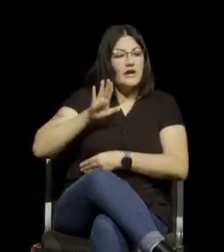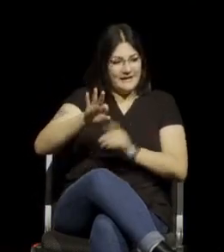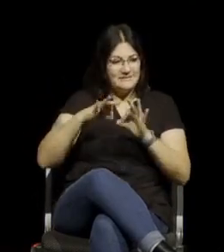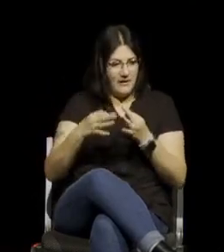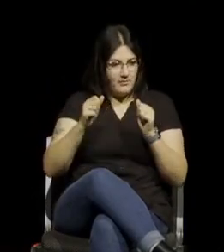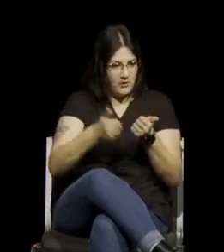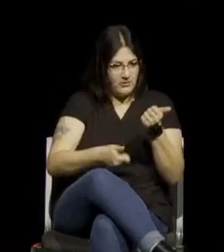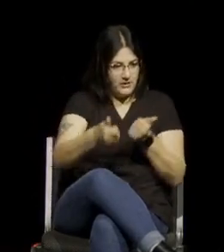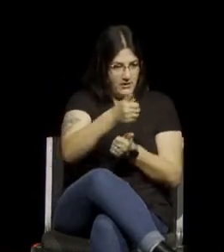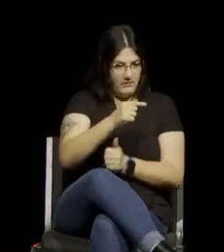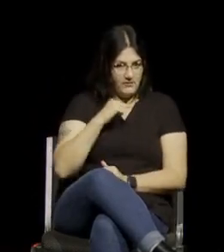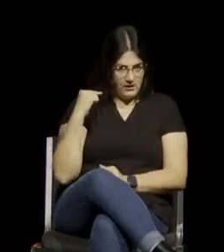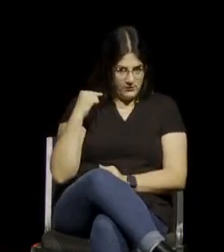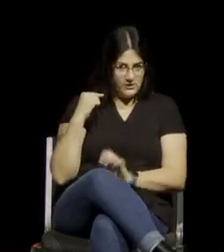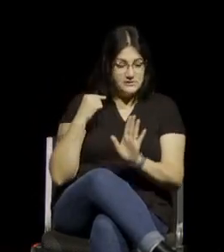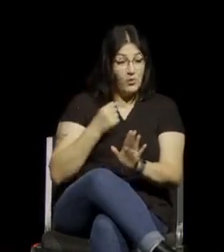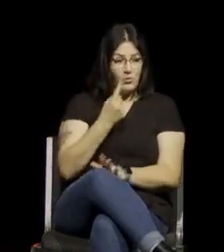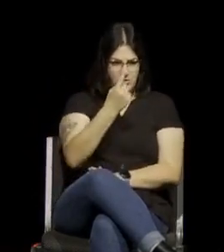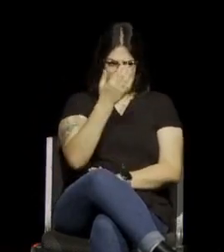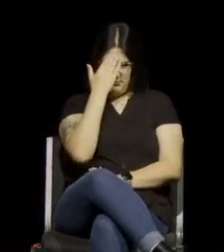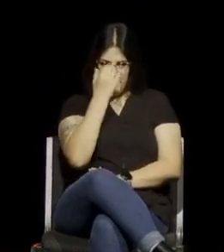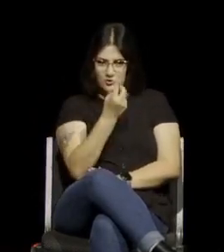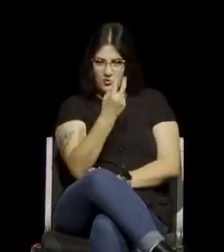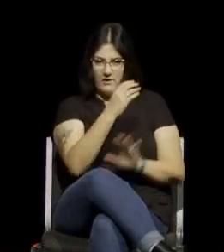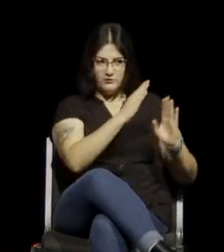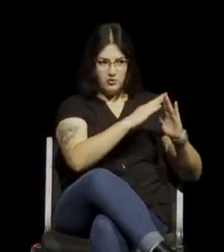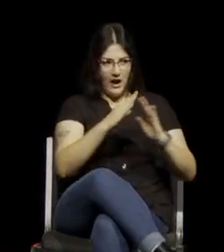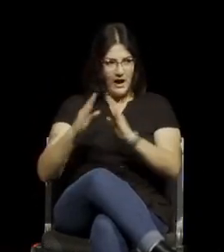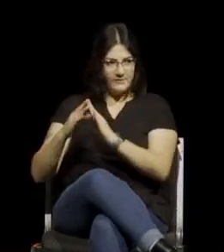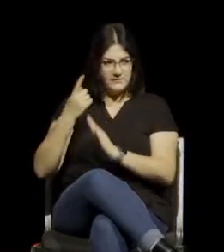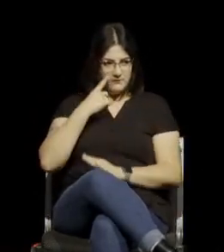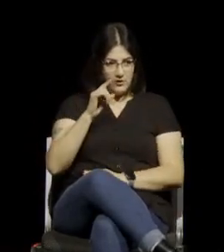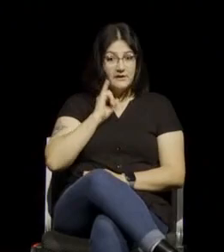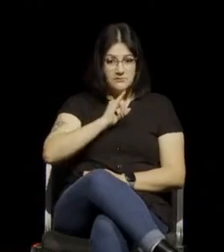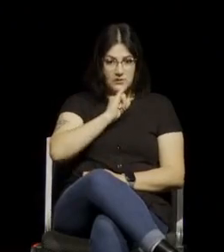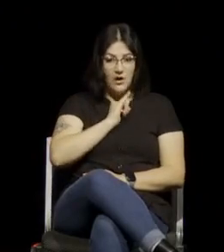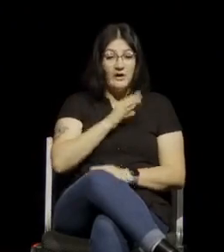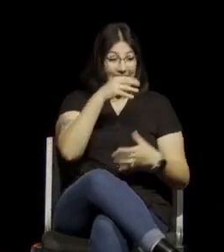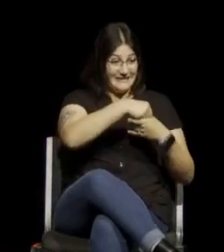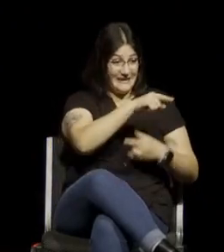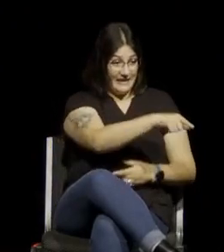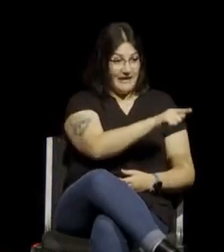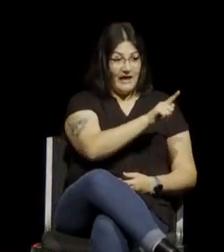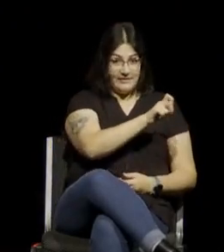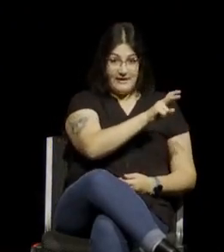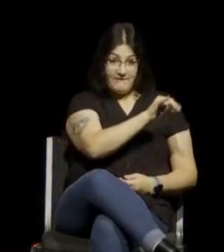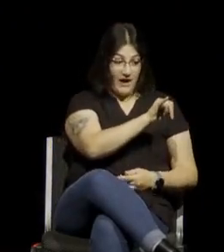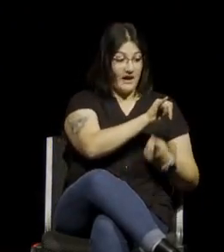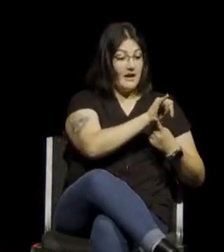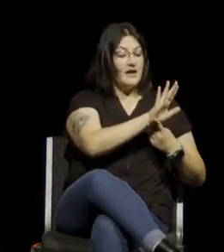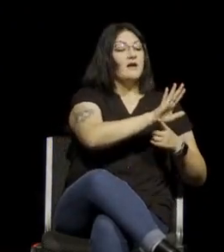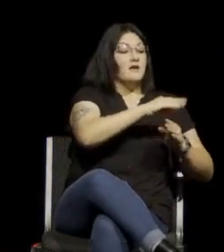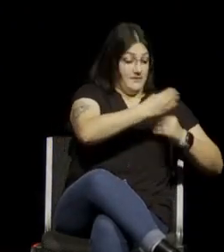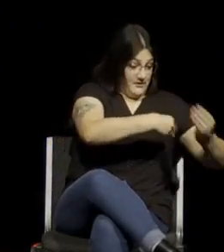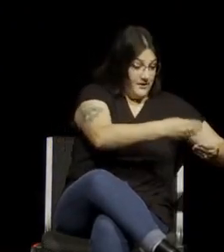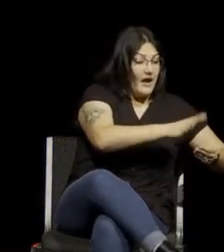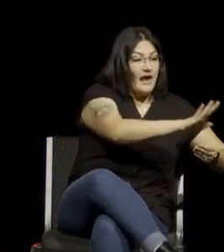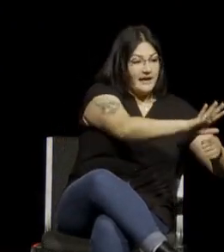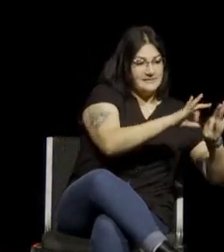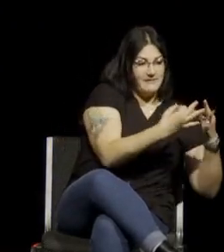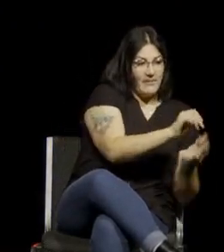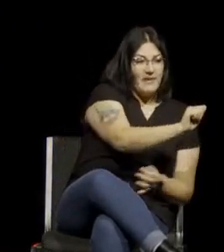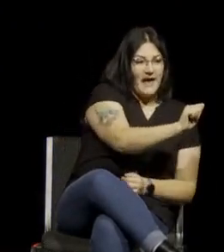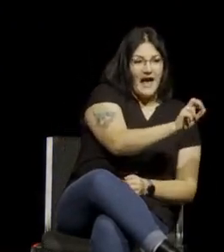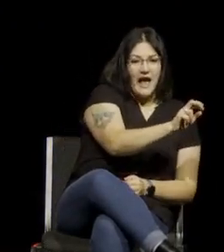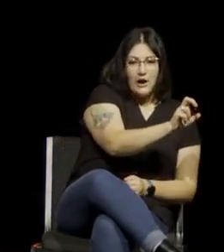Levi, one of the 12 tribes of Israel, right? Inside the tribe of Levi was the family of Aaron. And the family of Aaron would produce the